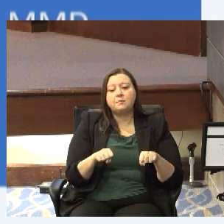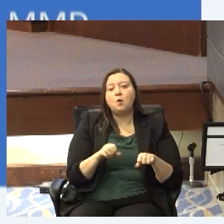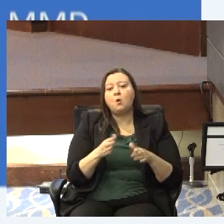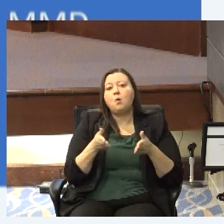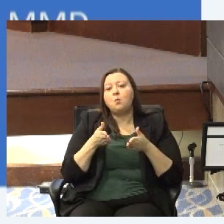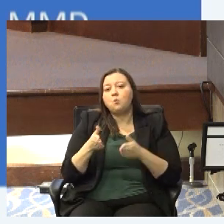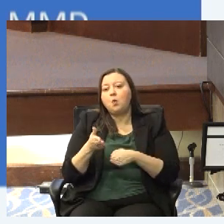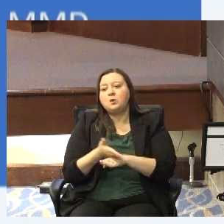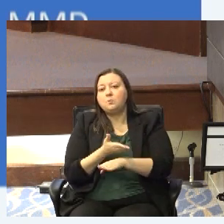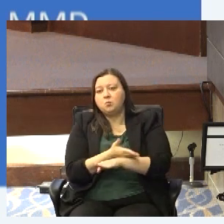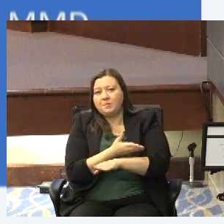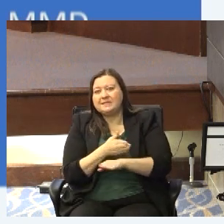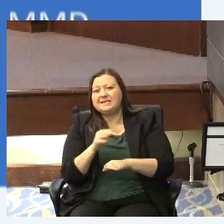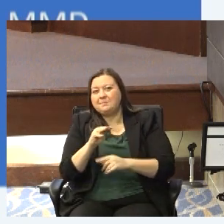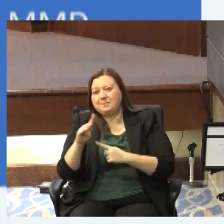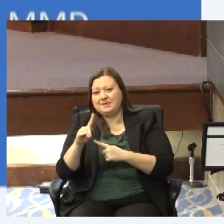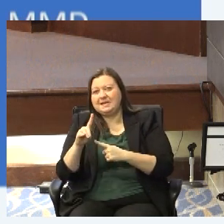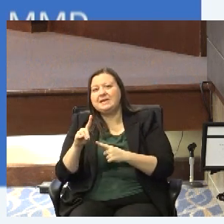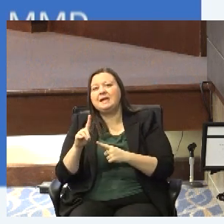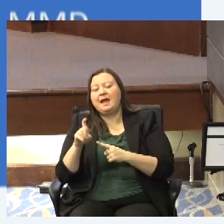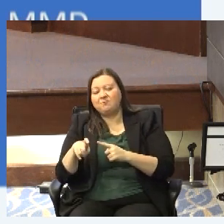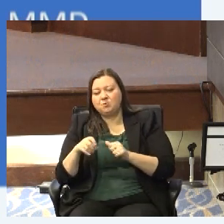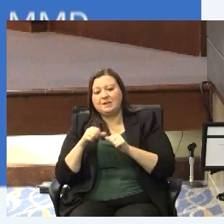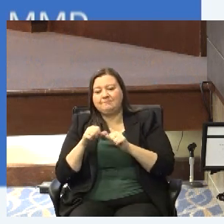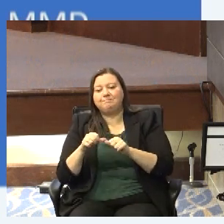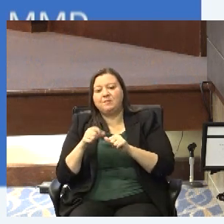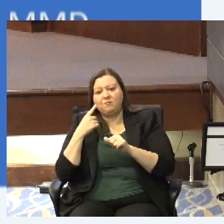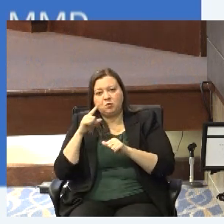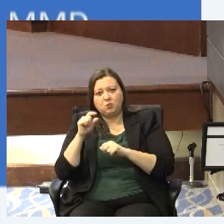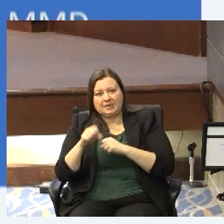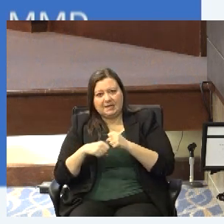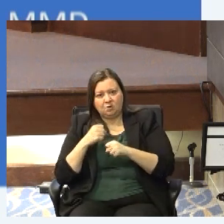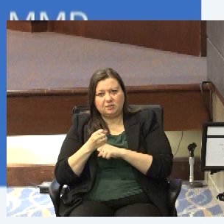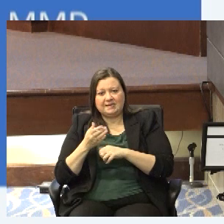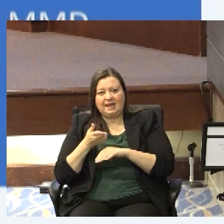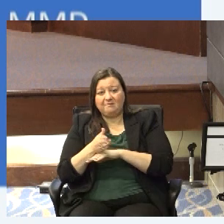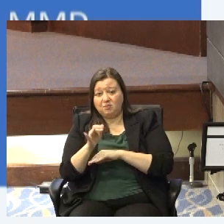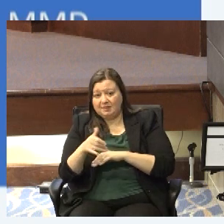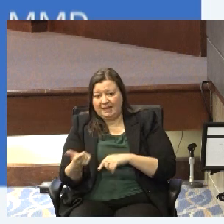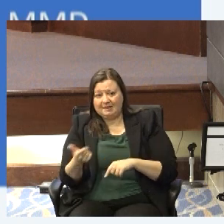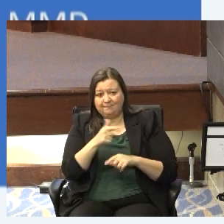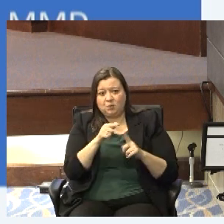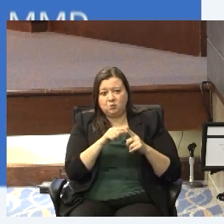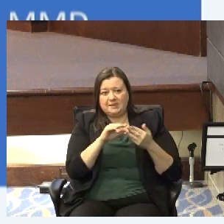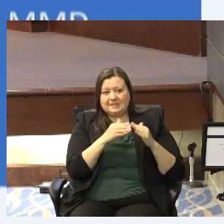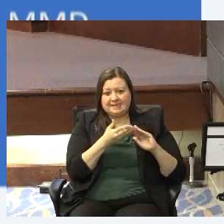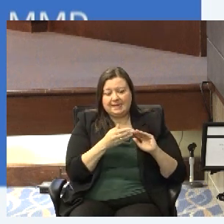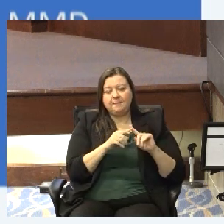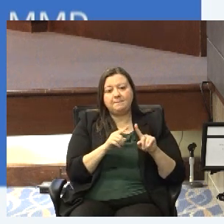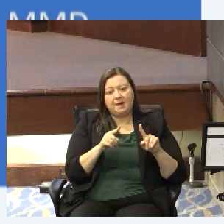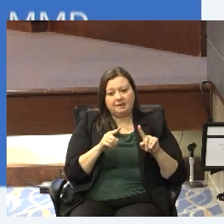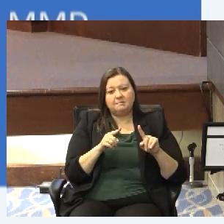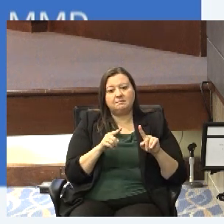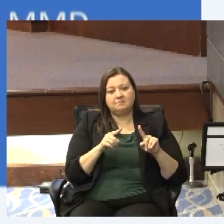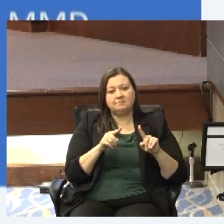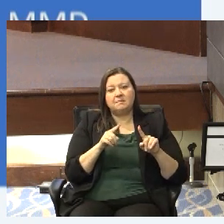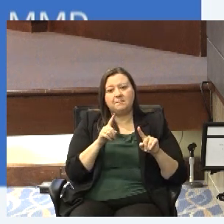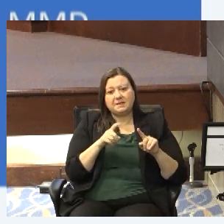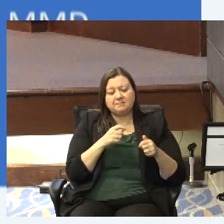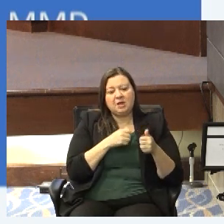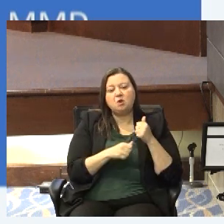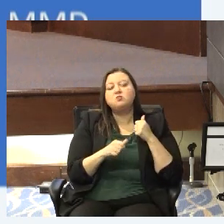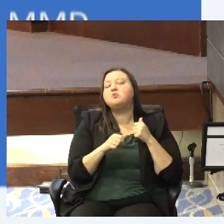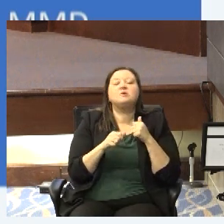MMD for 20 years and maintained by 20 years and then dedicated over to the city with a grade of at least 80 on the city's pavement management system